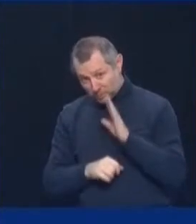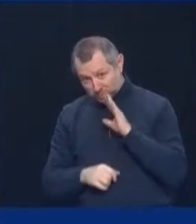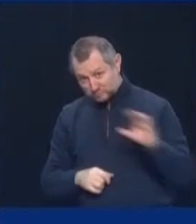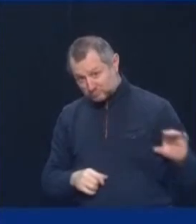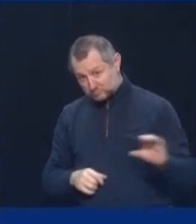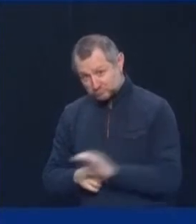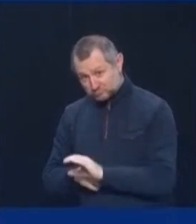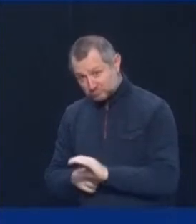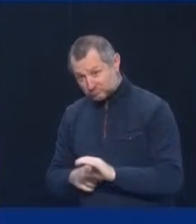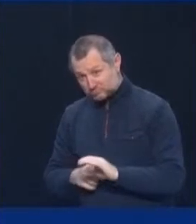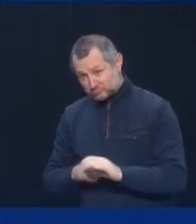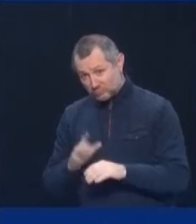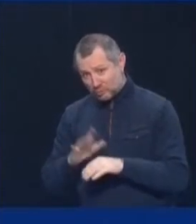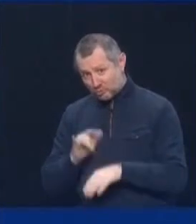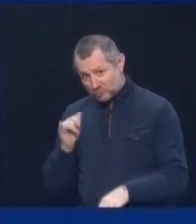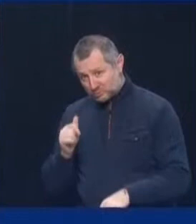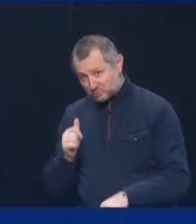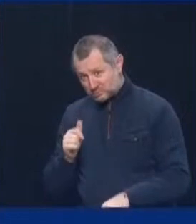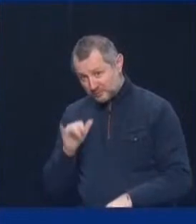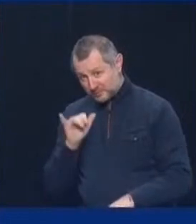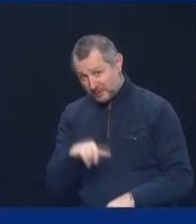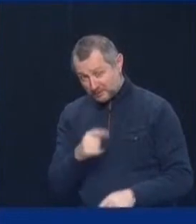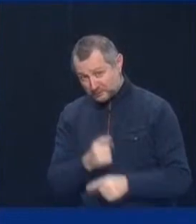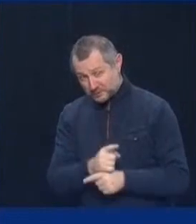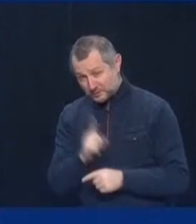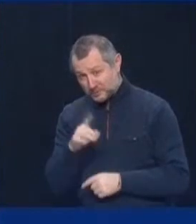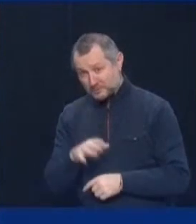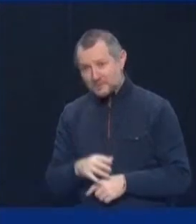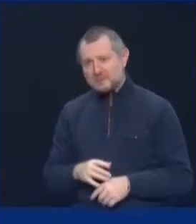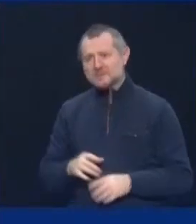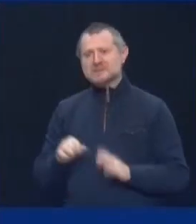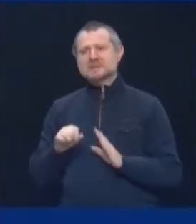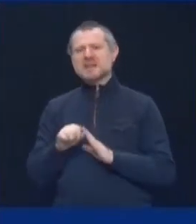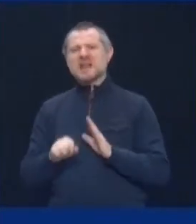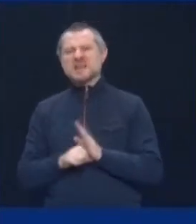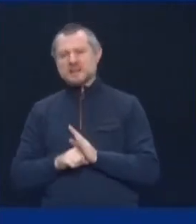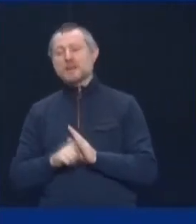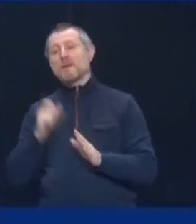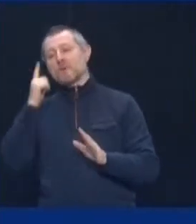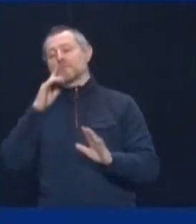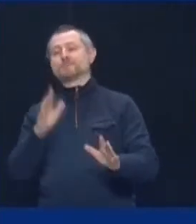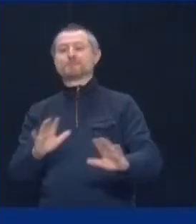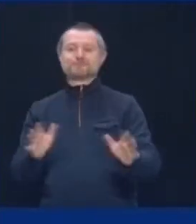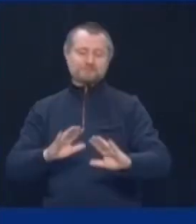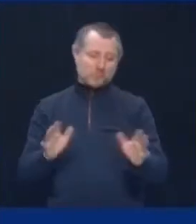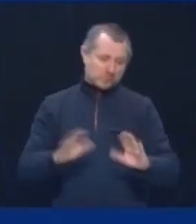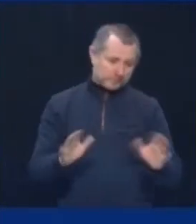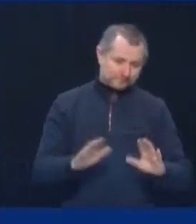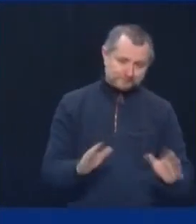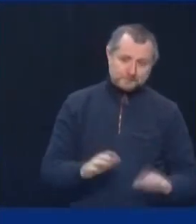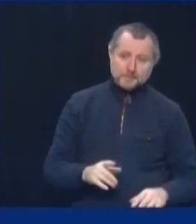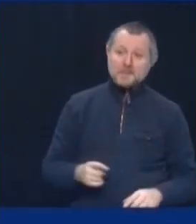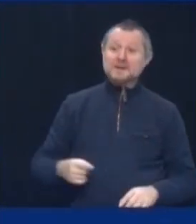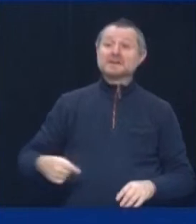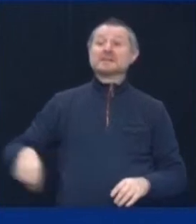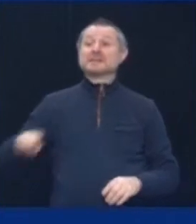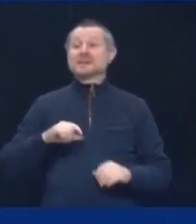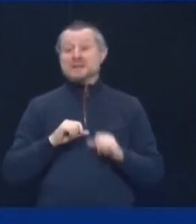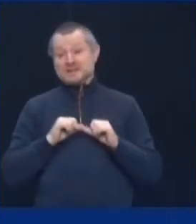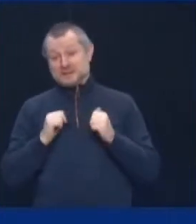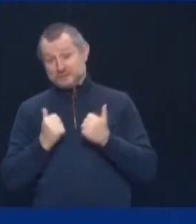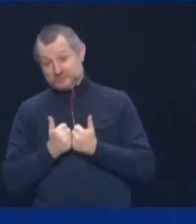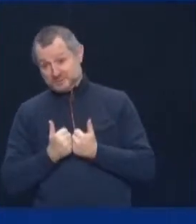sooner? Those are state agencies. No, those are agencies that would get funded from the